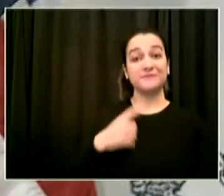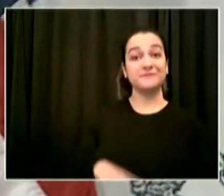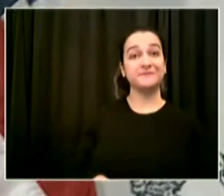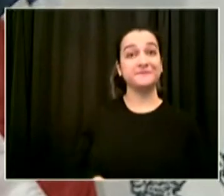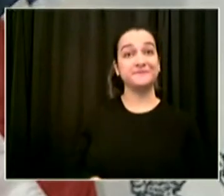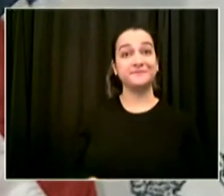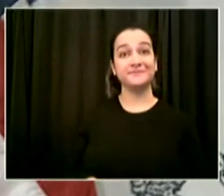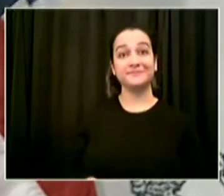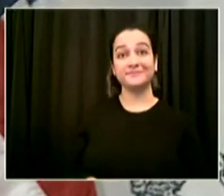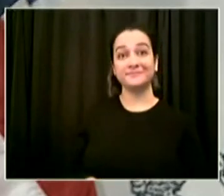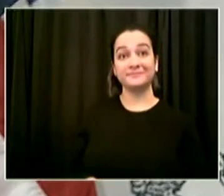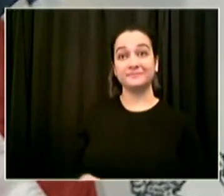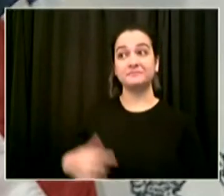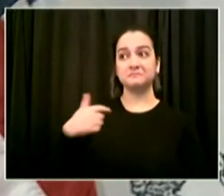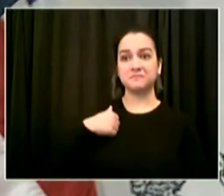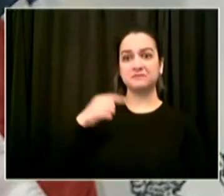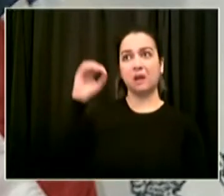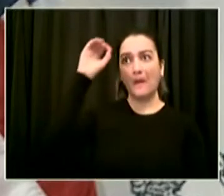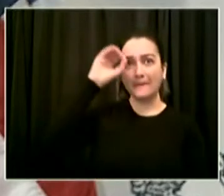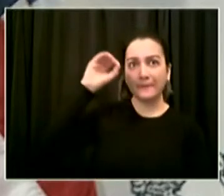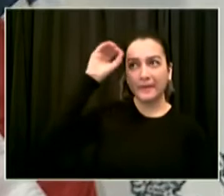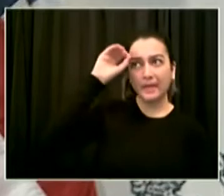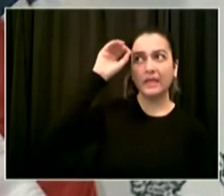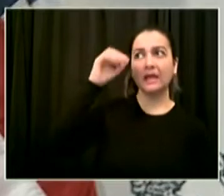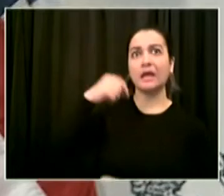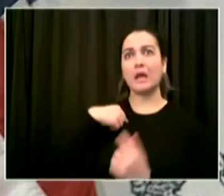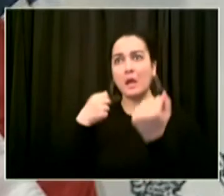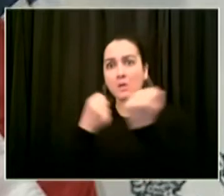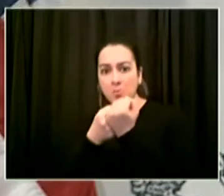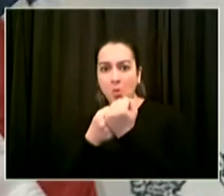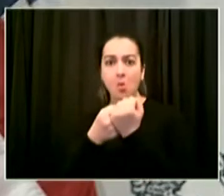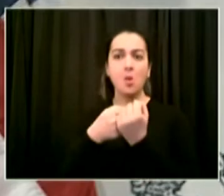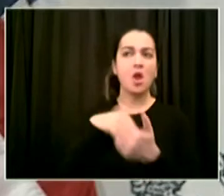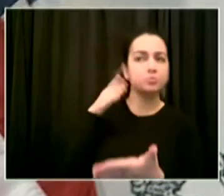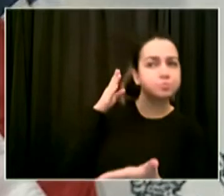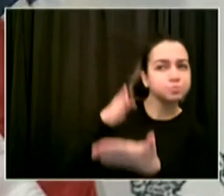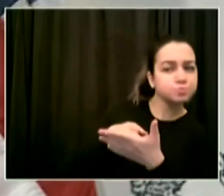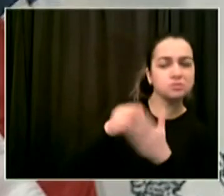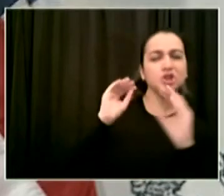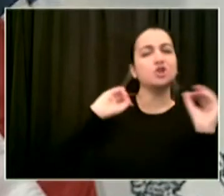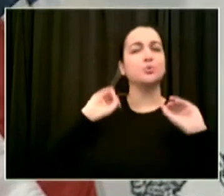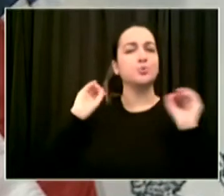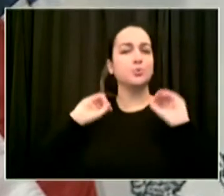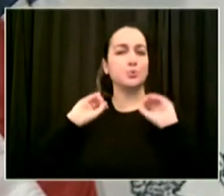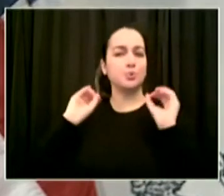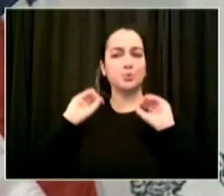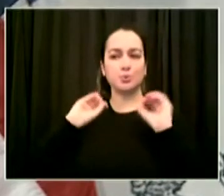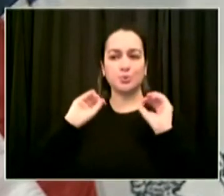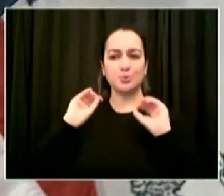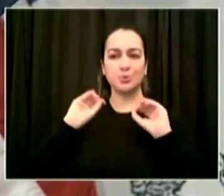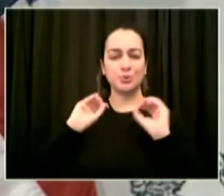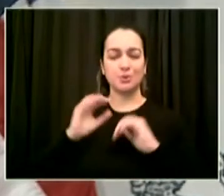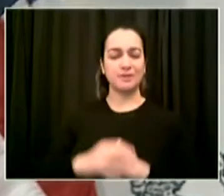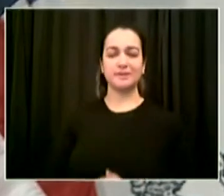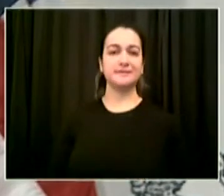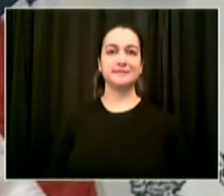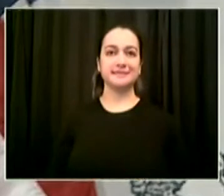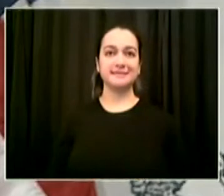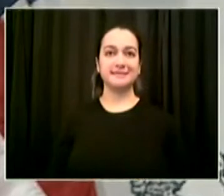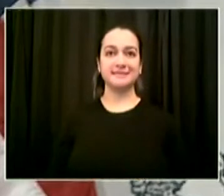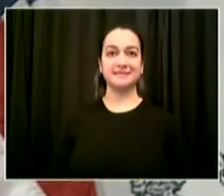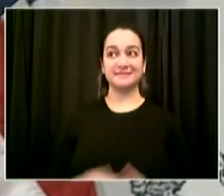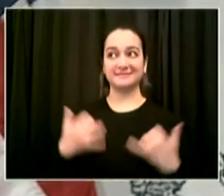Remember, we're still in January and the election is quite a ways away. I'm not sure we even have all the candidates on the playing field